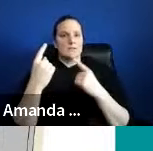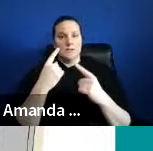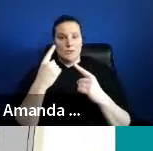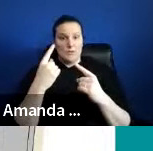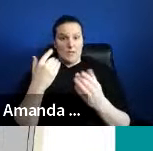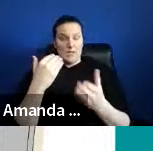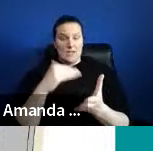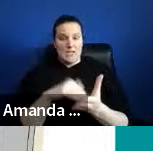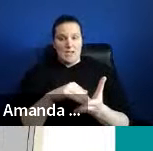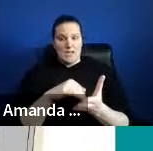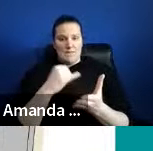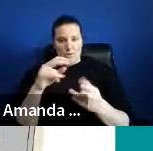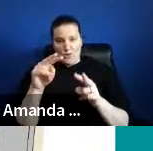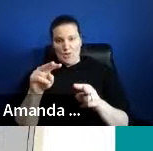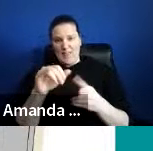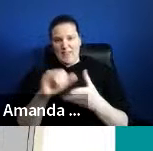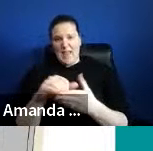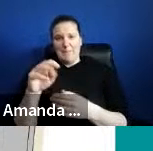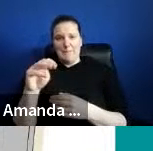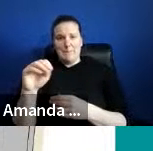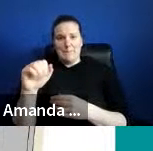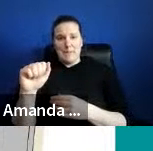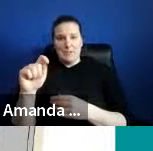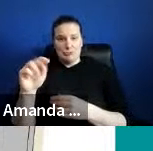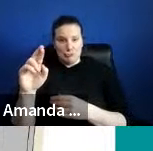we look at these and that matrix, which is,